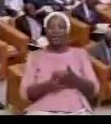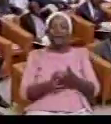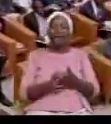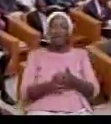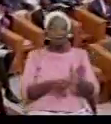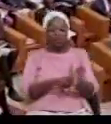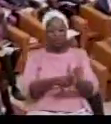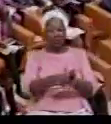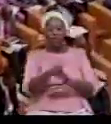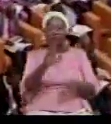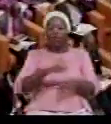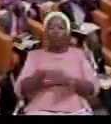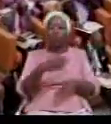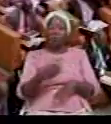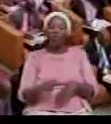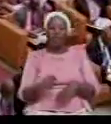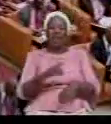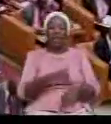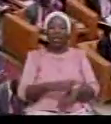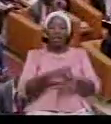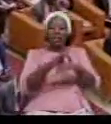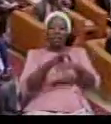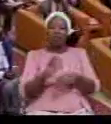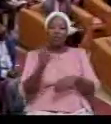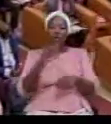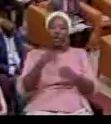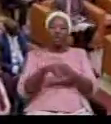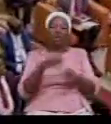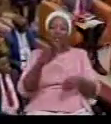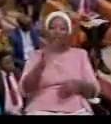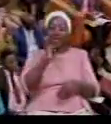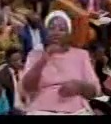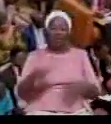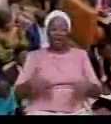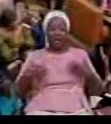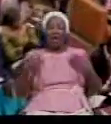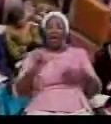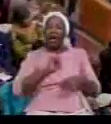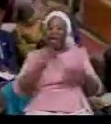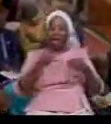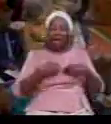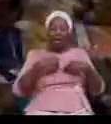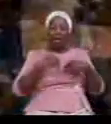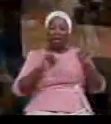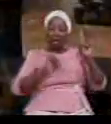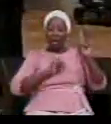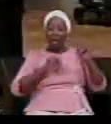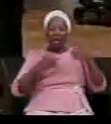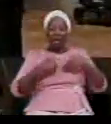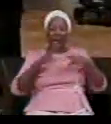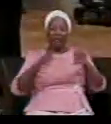upon the earth, wherein there is life, I have given every